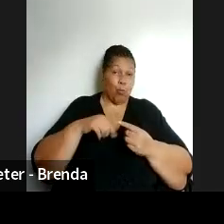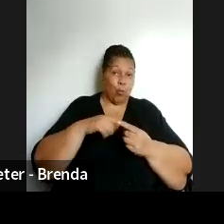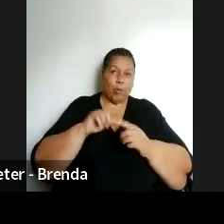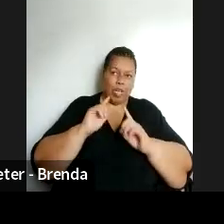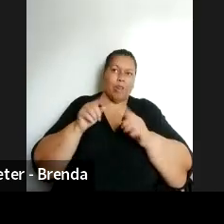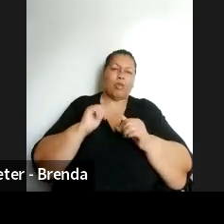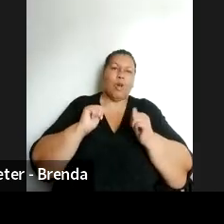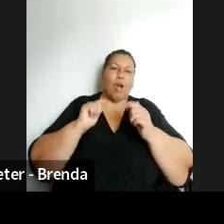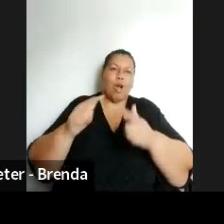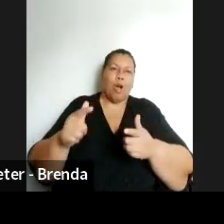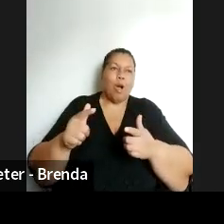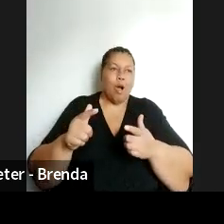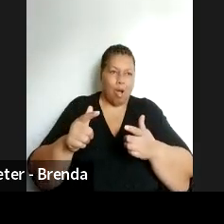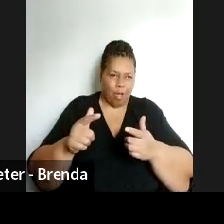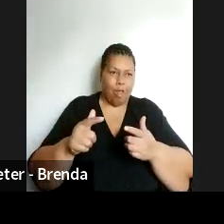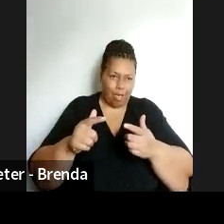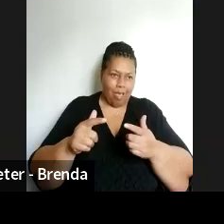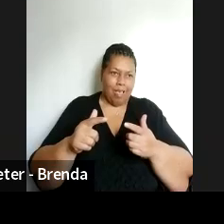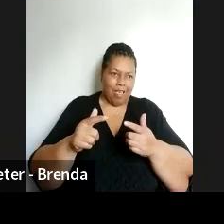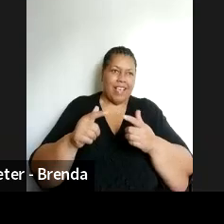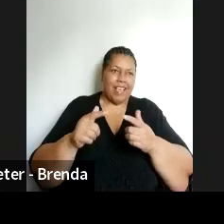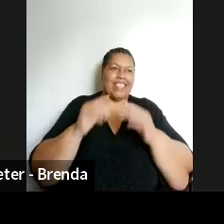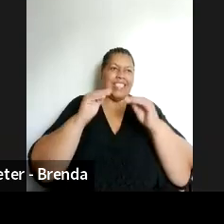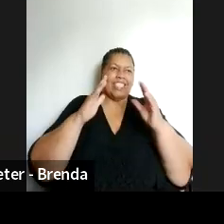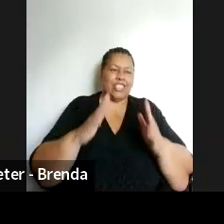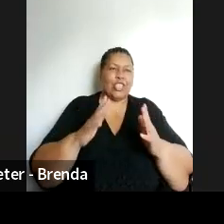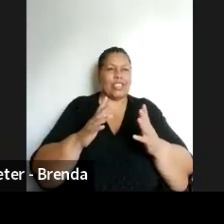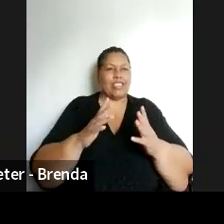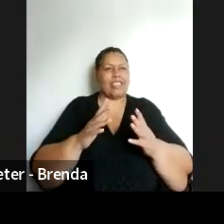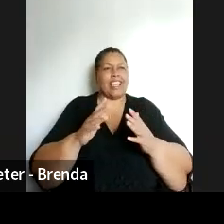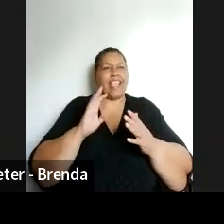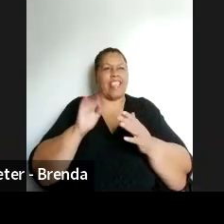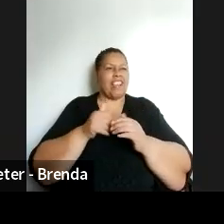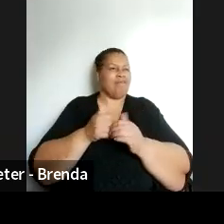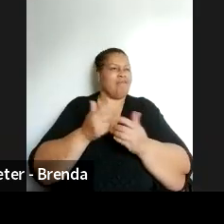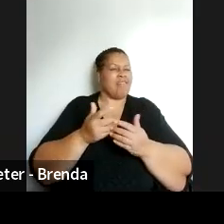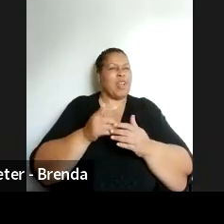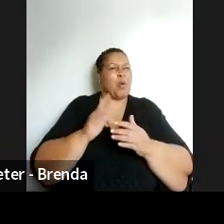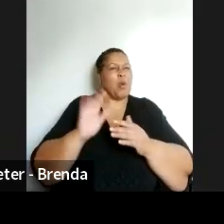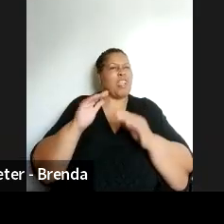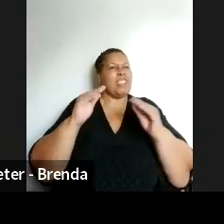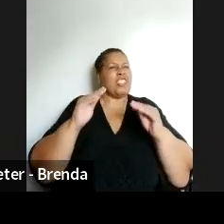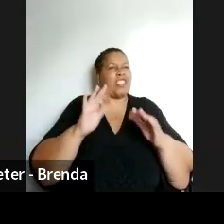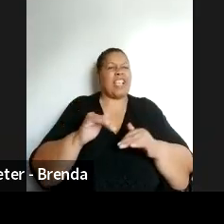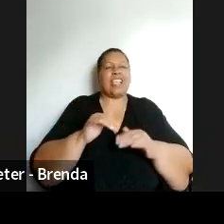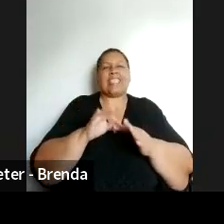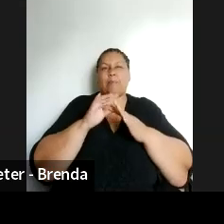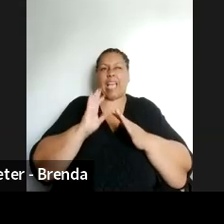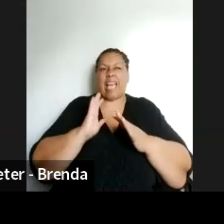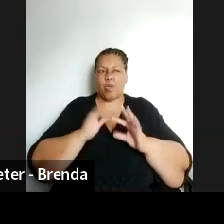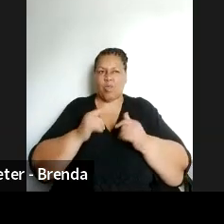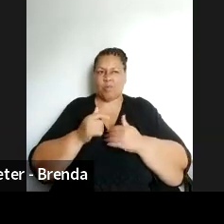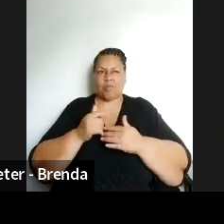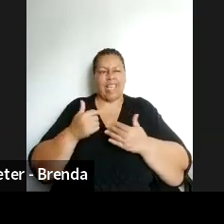we were called the Erskine group, which is like the least known college, and it was just us who was in the special ed hallway. So